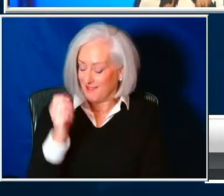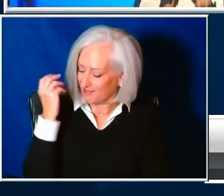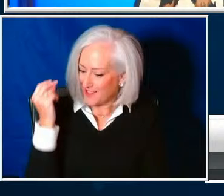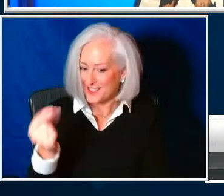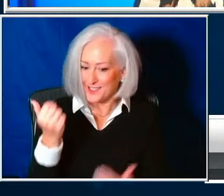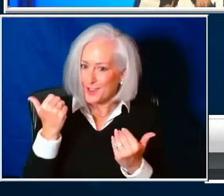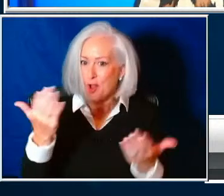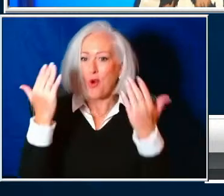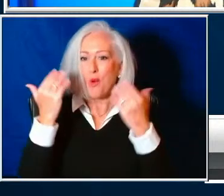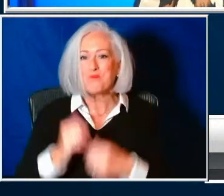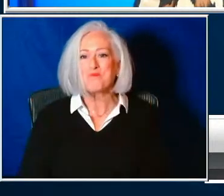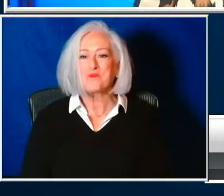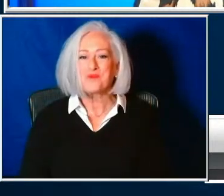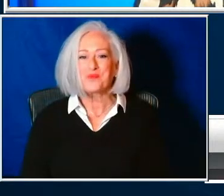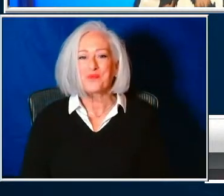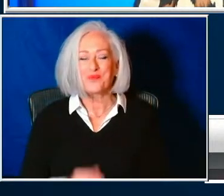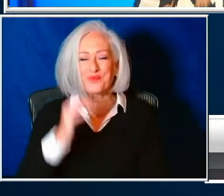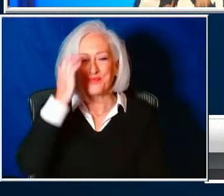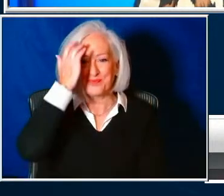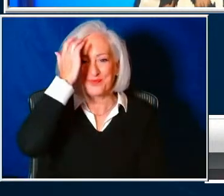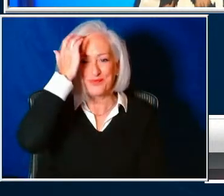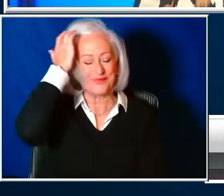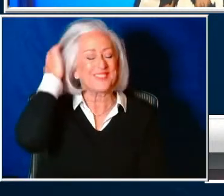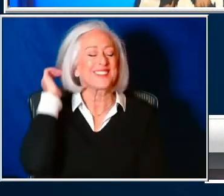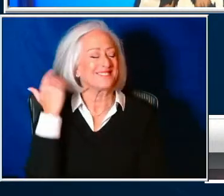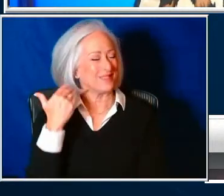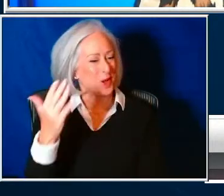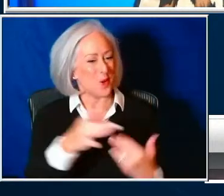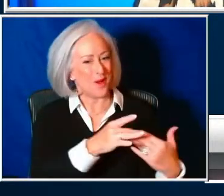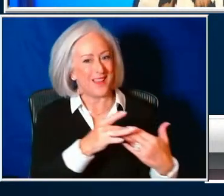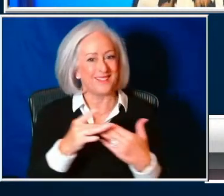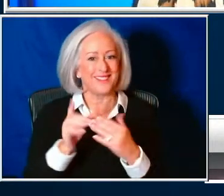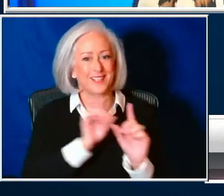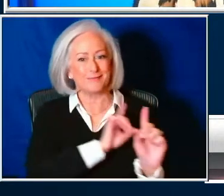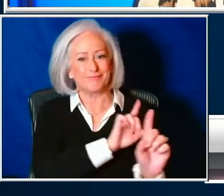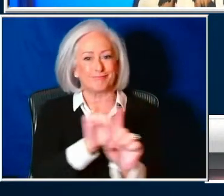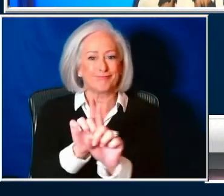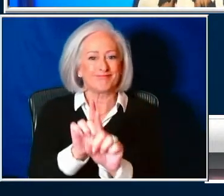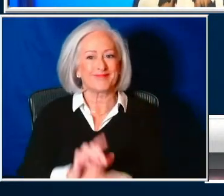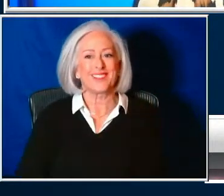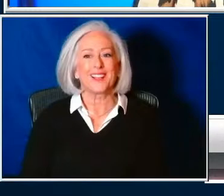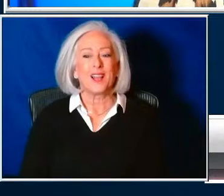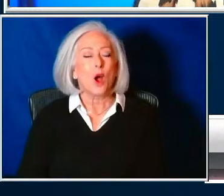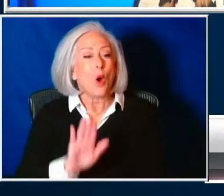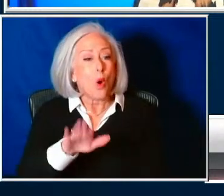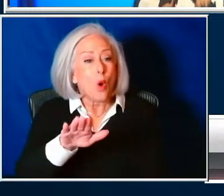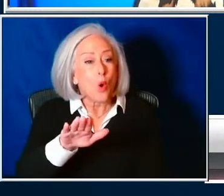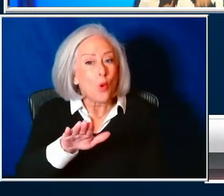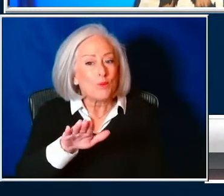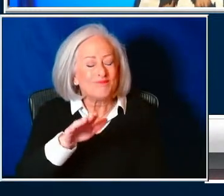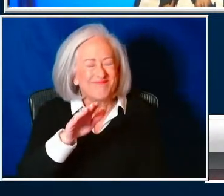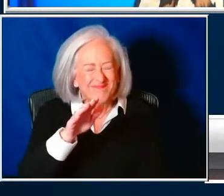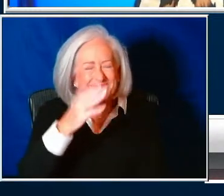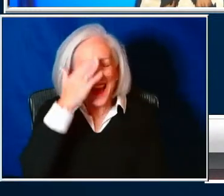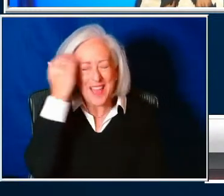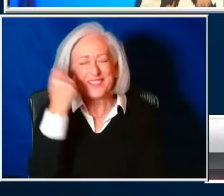going. Mm-hmm. Yeah, lead the way. Oh, yeah, I wanted to say too, I meant to say this at the beginning.